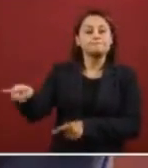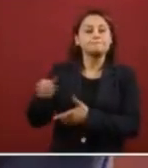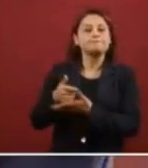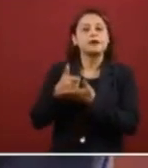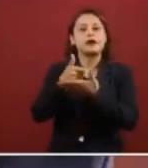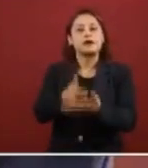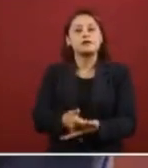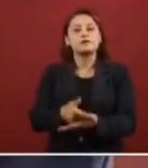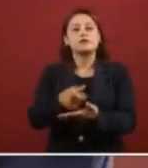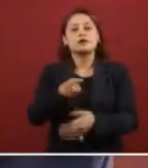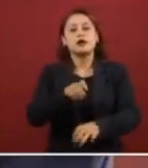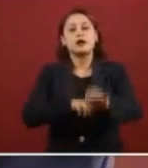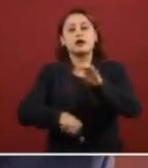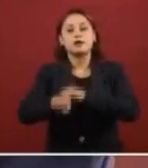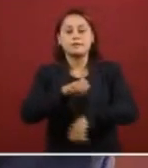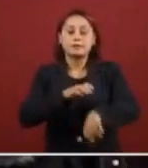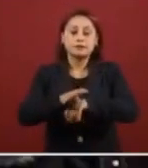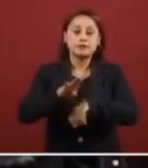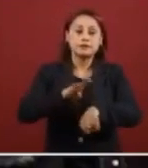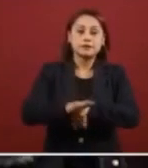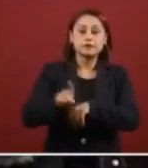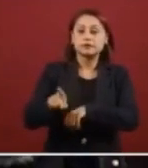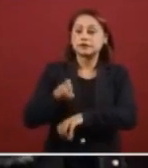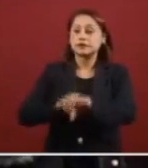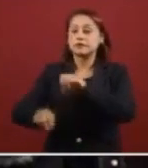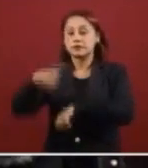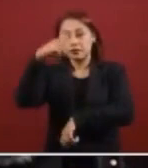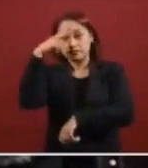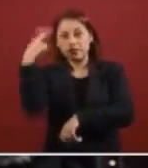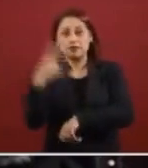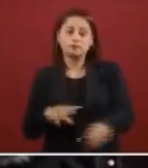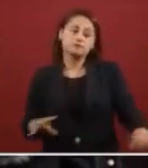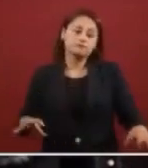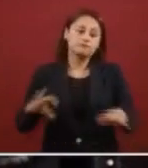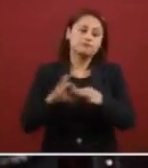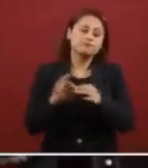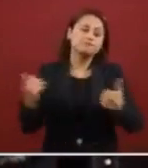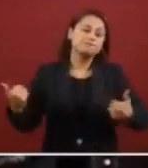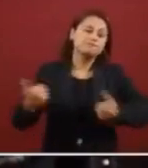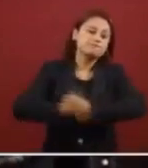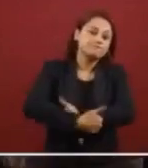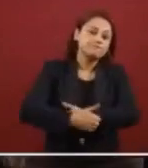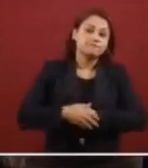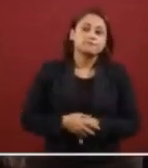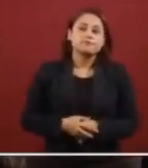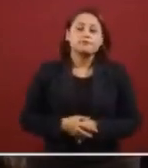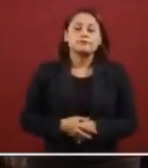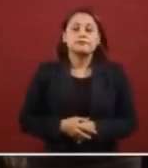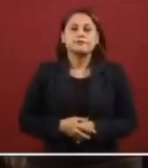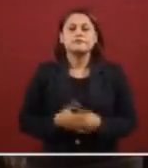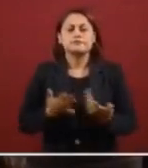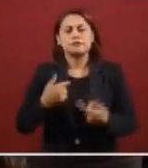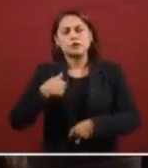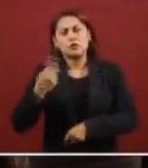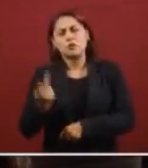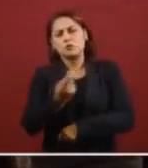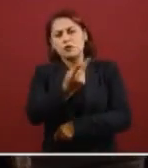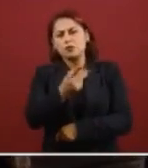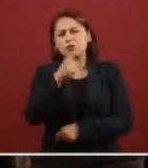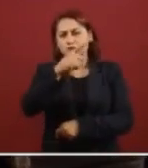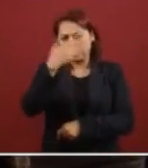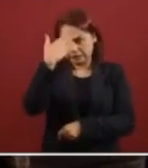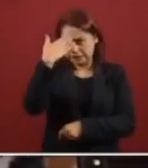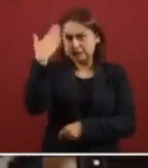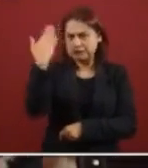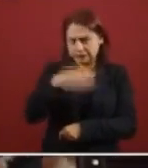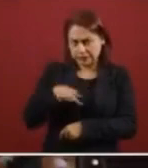con empresarios mexicanos para hacer ya los negocios. Bribes, that he's the author of bribes. That was Lozada.